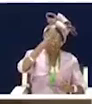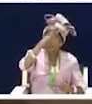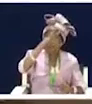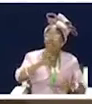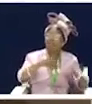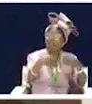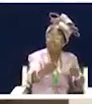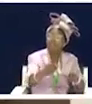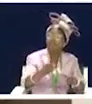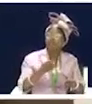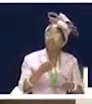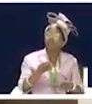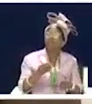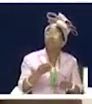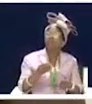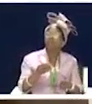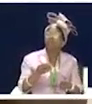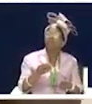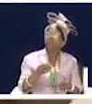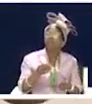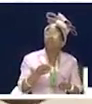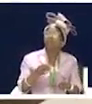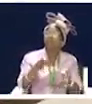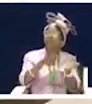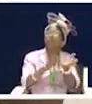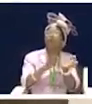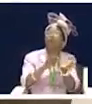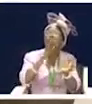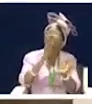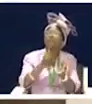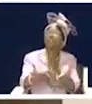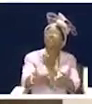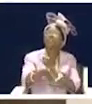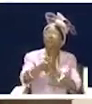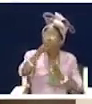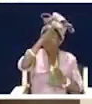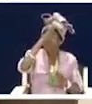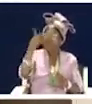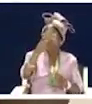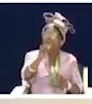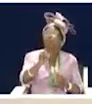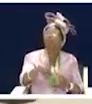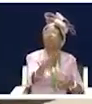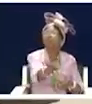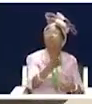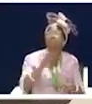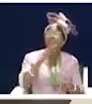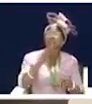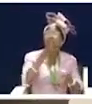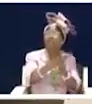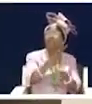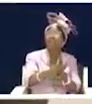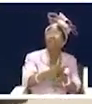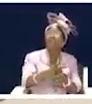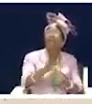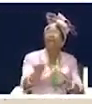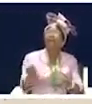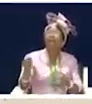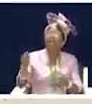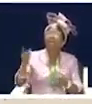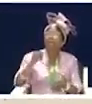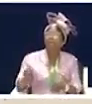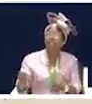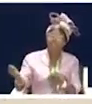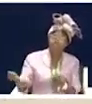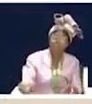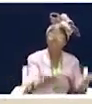o ka ma je ki awon eyan buruko fowo ba anu eti yi o mo ba gba anu eti yan mo ba gbe pamo anu eti yen lo sa